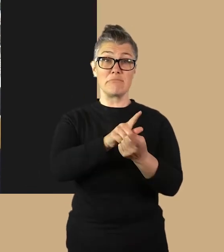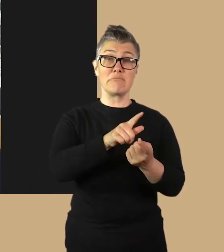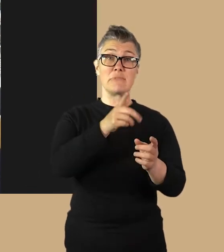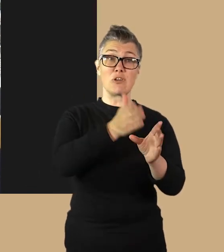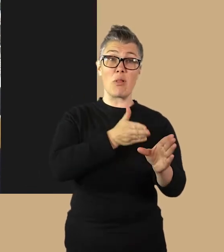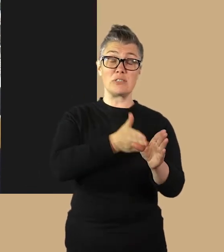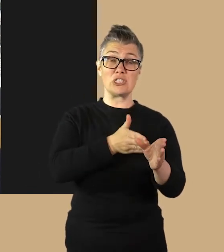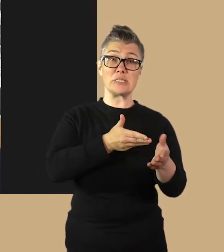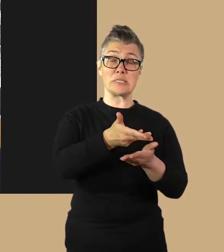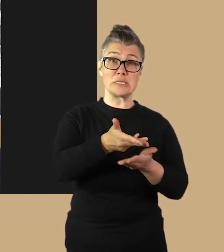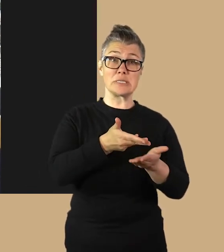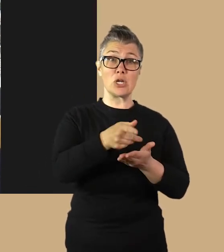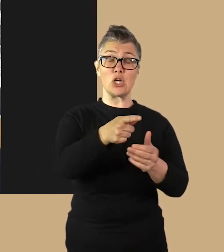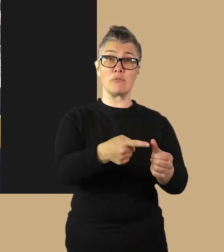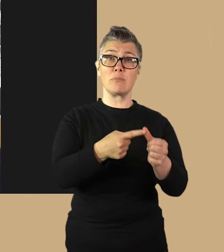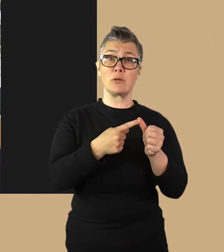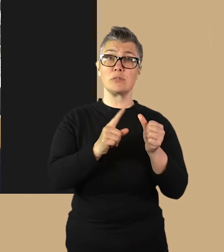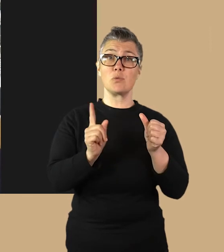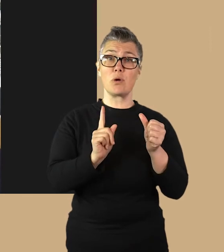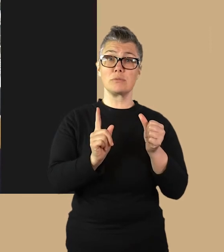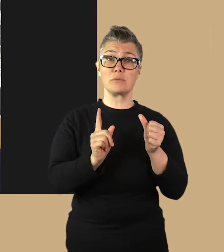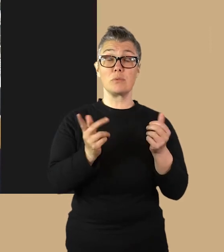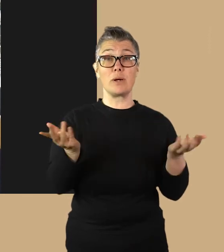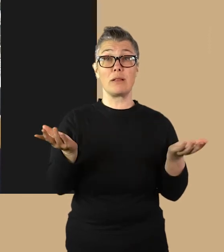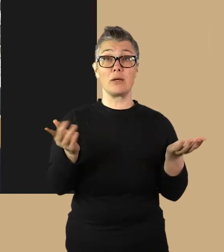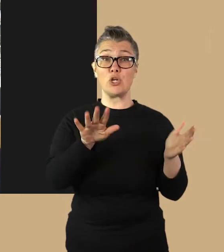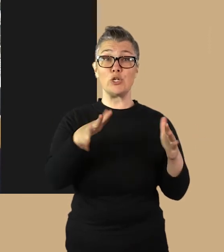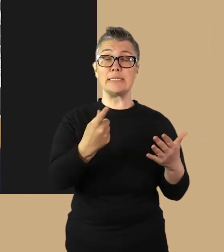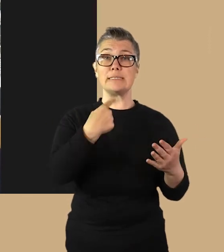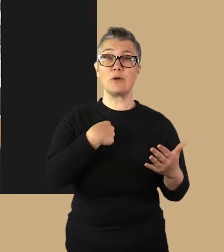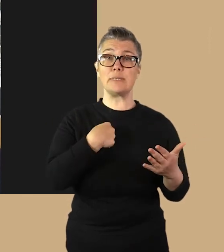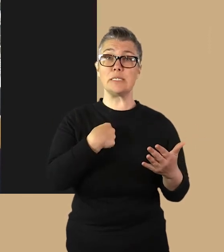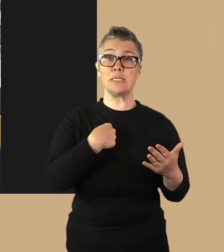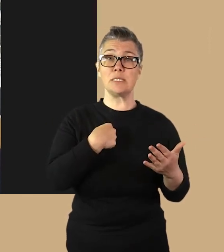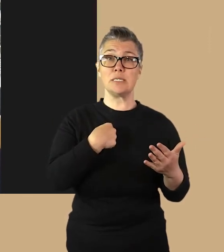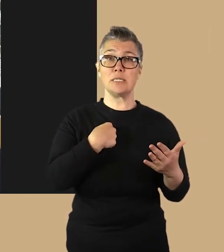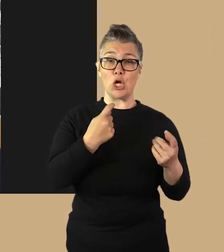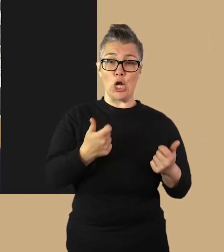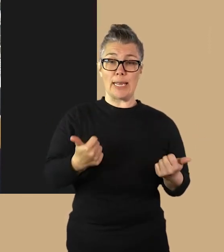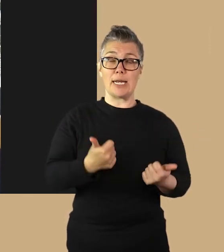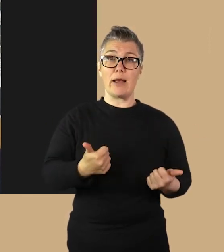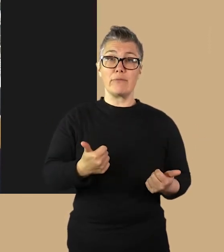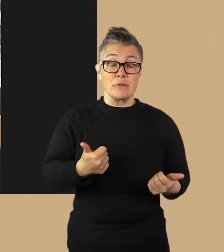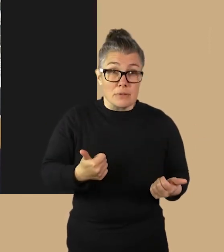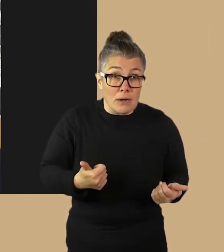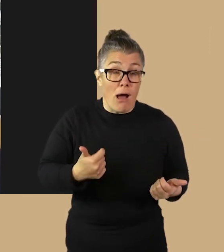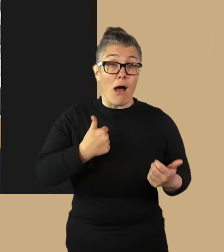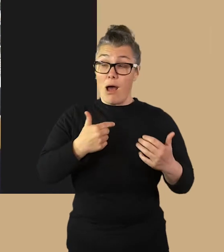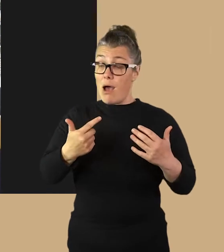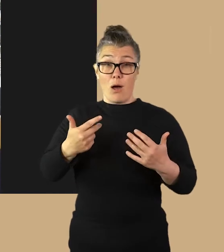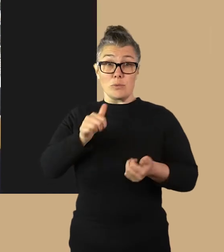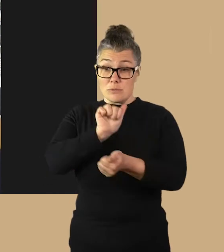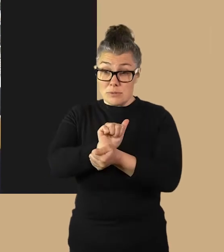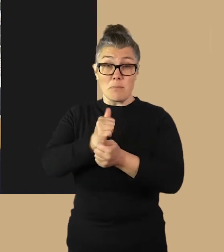at uni, her response was basically, well, you didn't tell me soon enough. I was like, I literally was